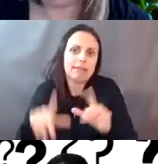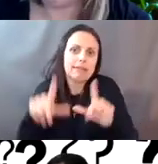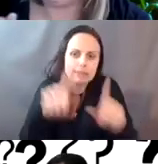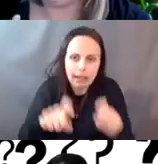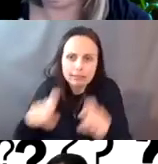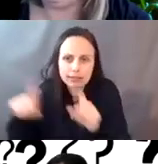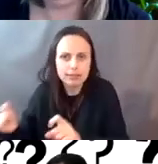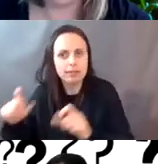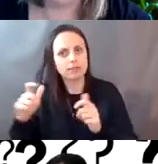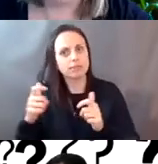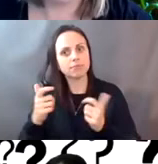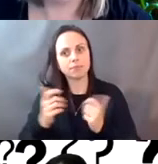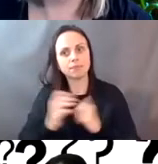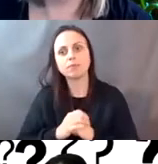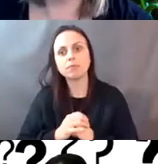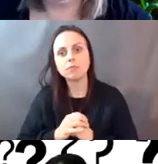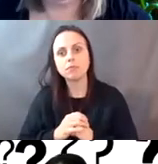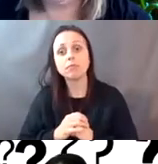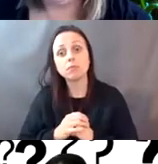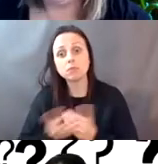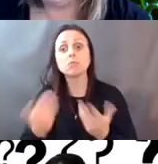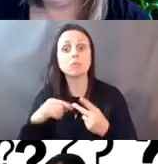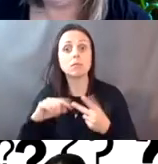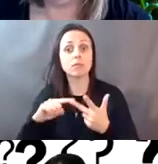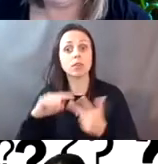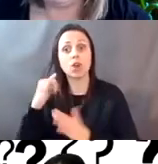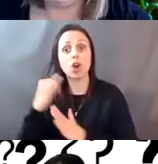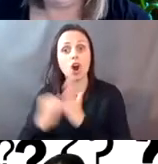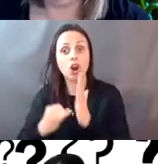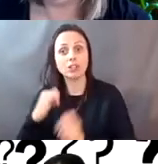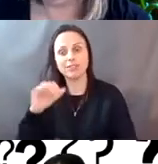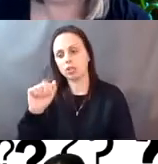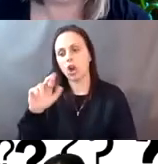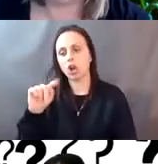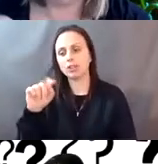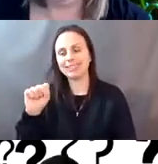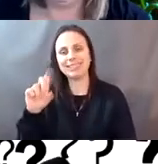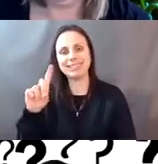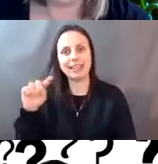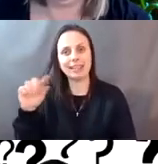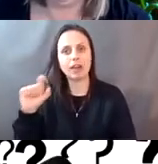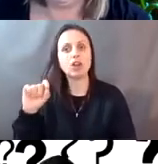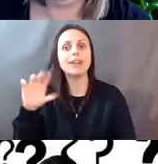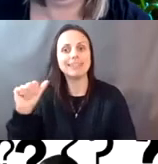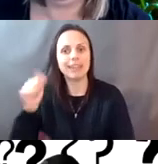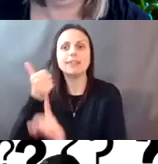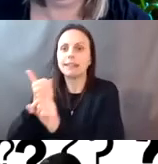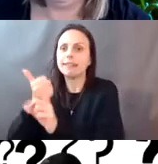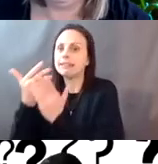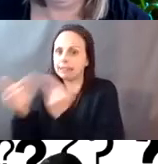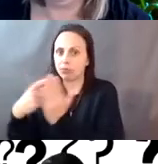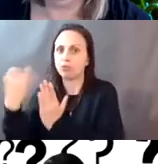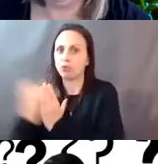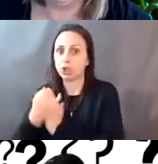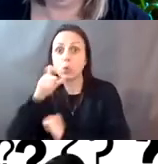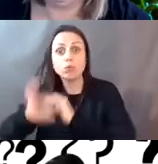have direction on. In terms of artsdata.ca, it is a standalone separate project run by